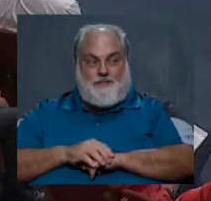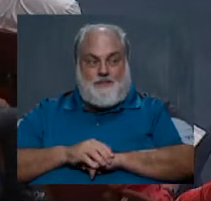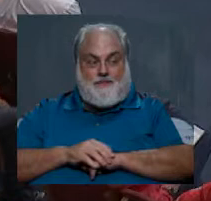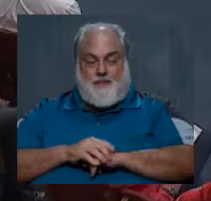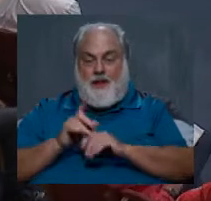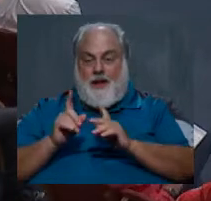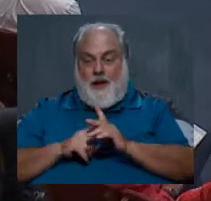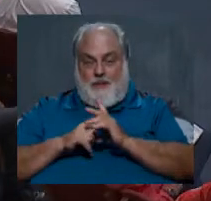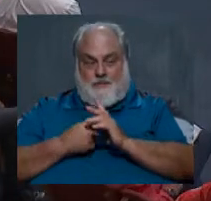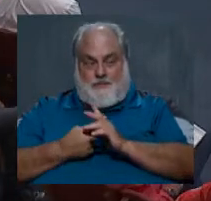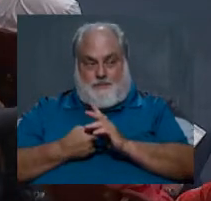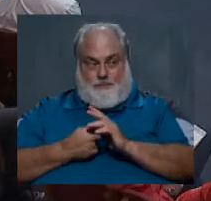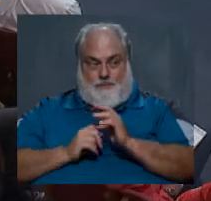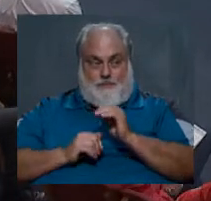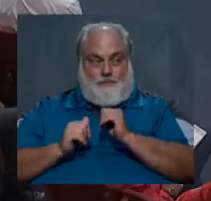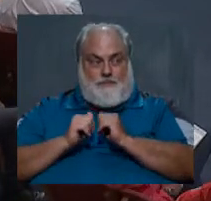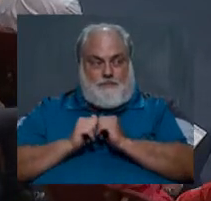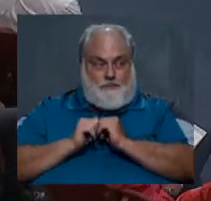let's begin.